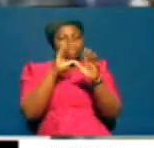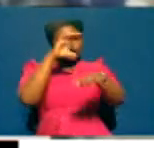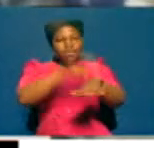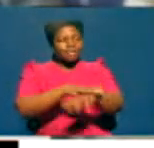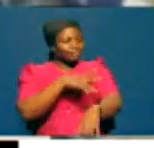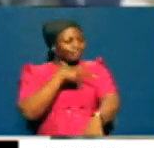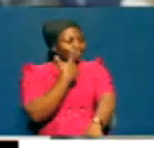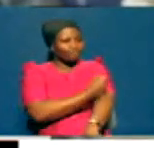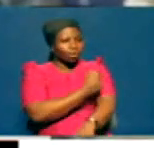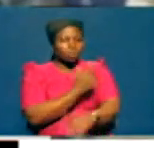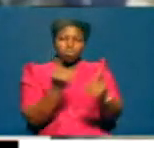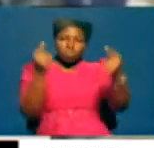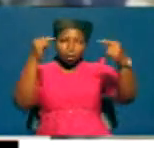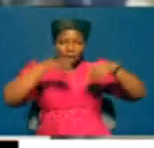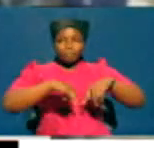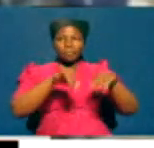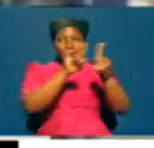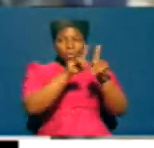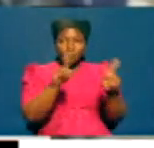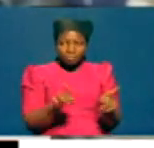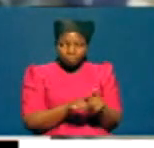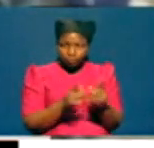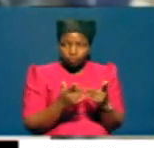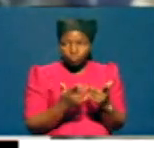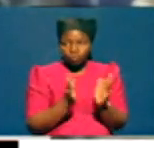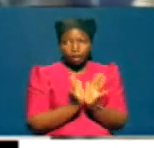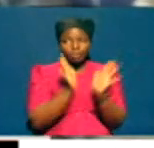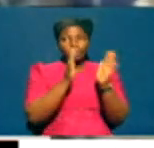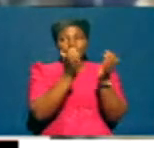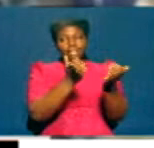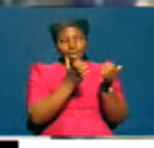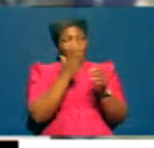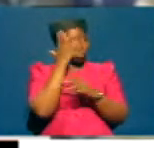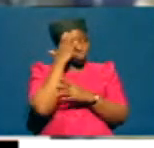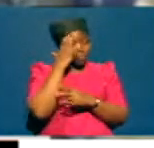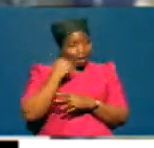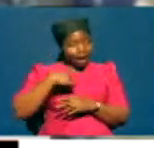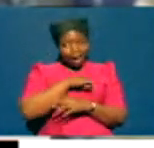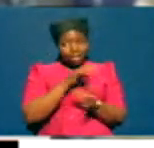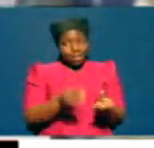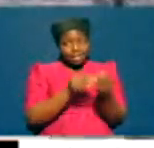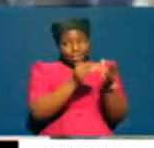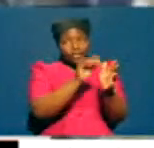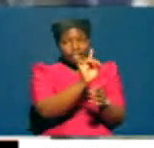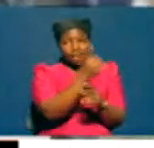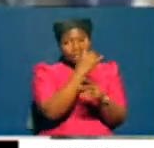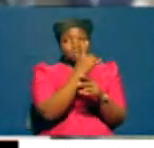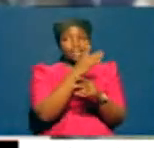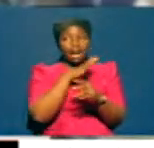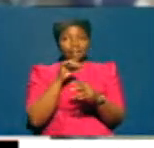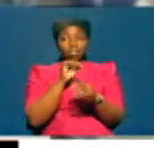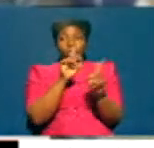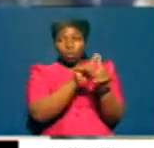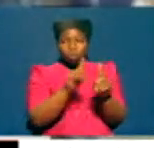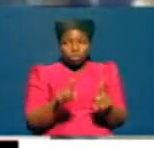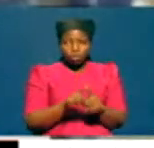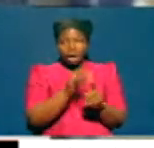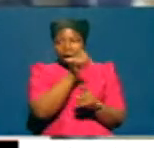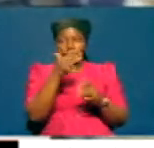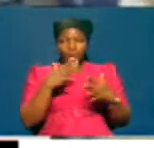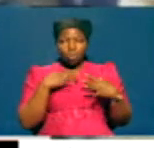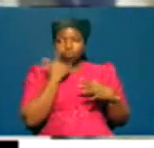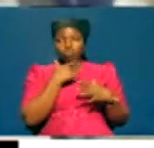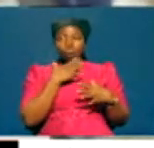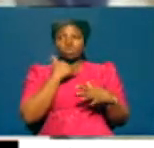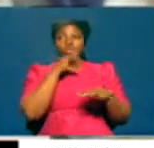come. And the public needs to know we are giving both the first dose, and also the ones who want to complete their